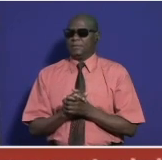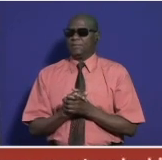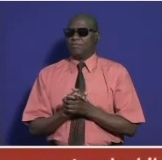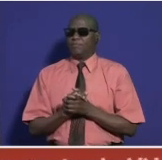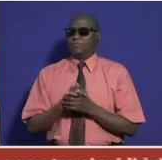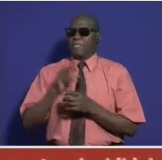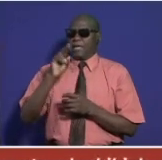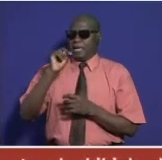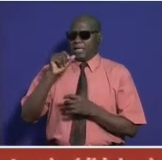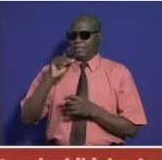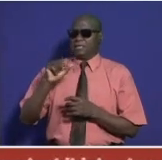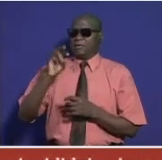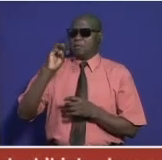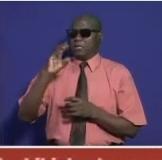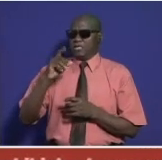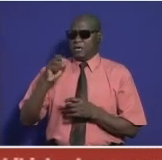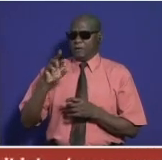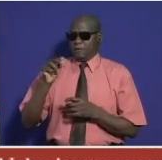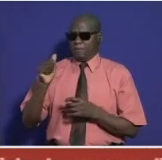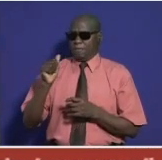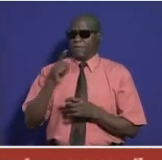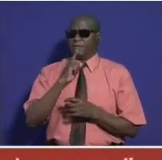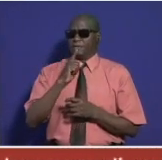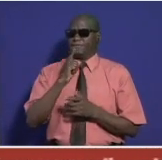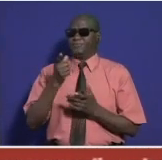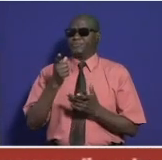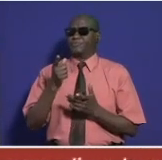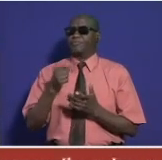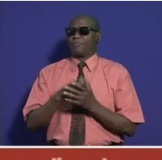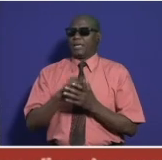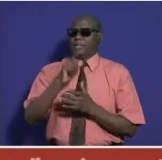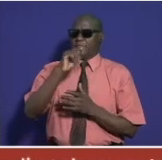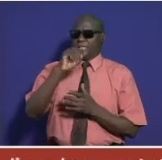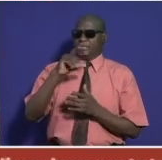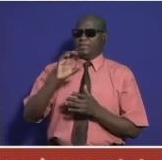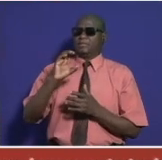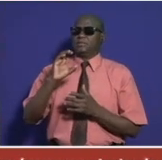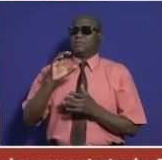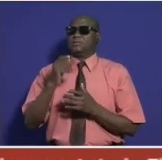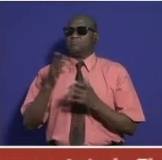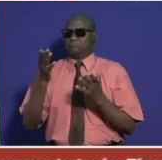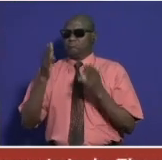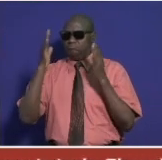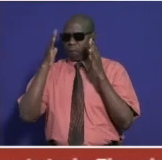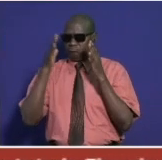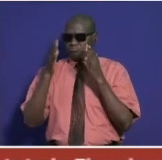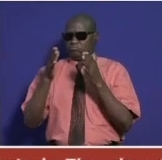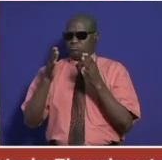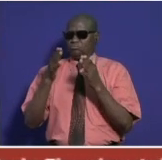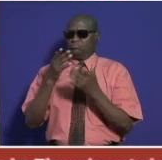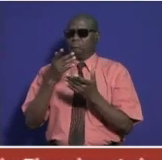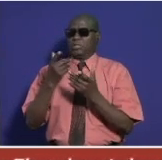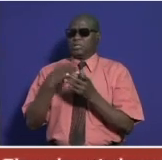Daktari Nancy Masharia alirai kuwa tume ya TSC imejitolea kikamilifu kuhakikisha ustawi wa walimu kama jukumu lake